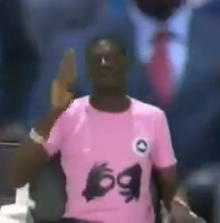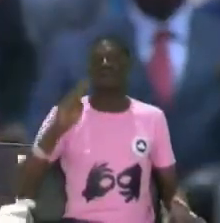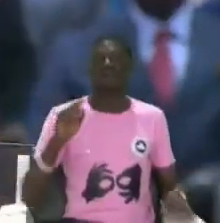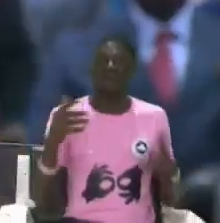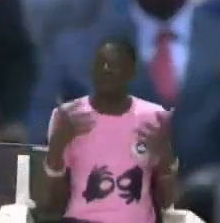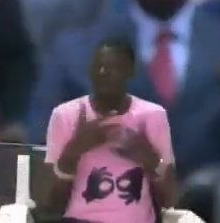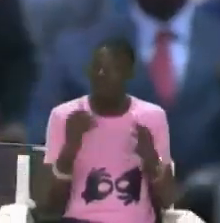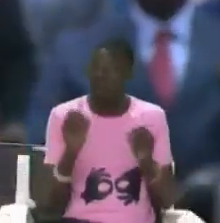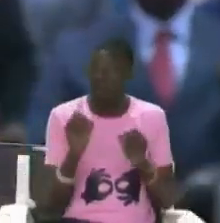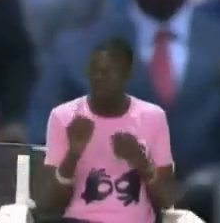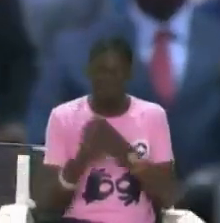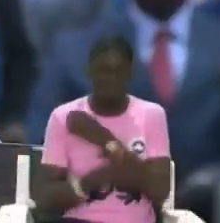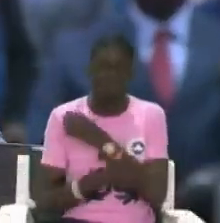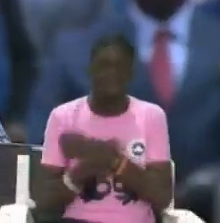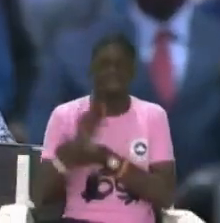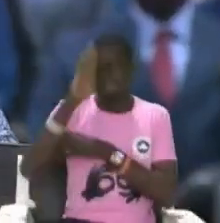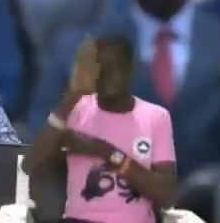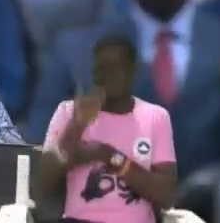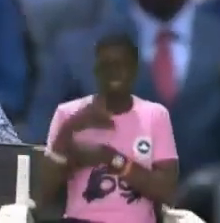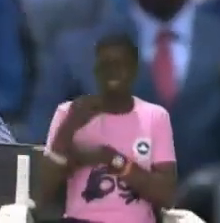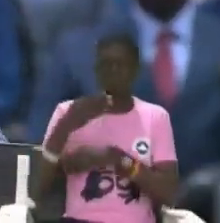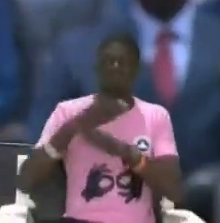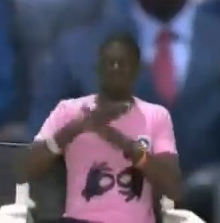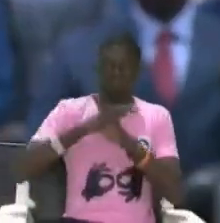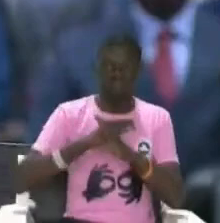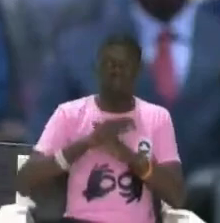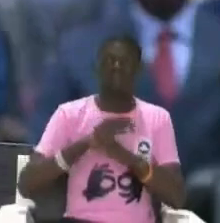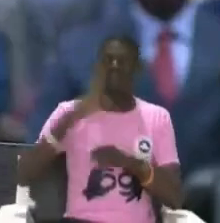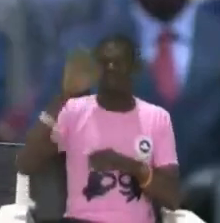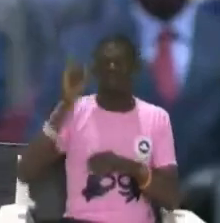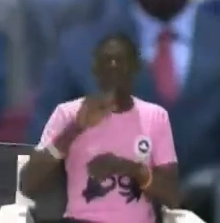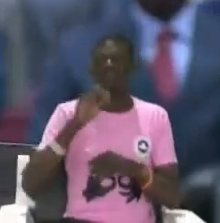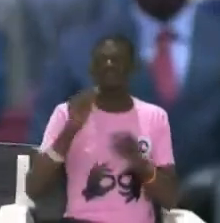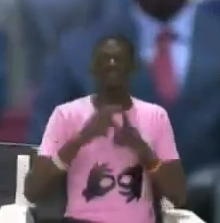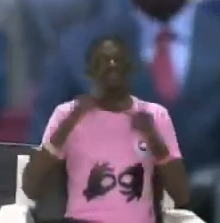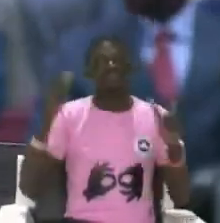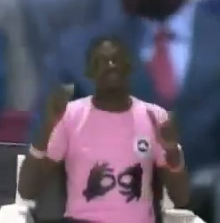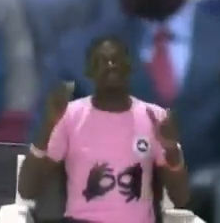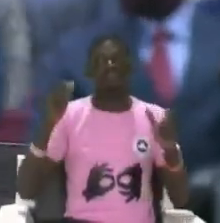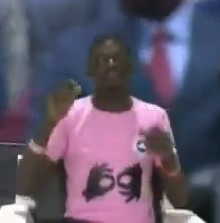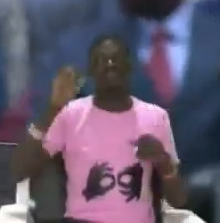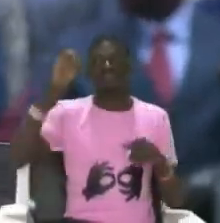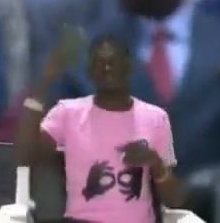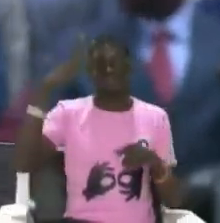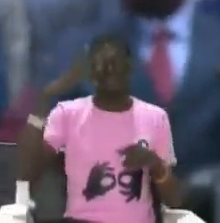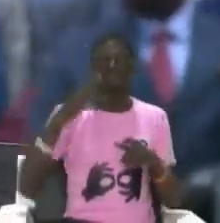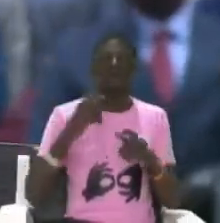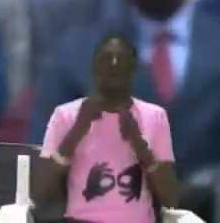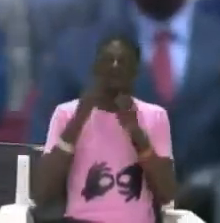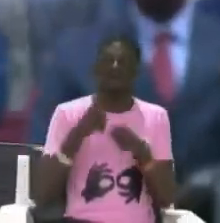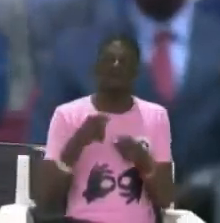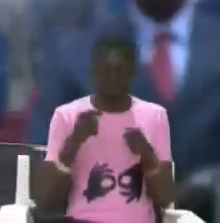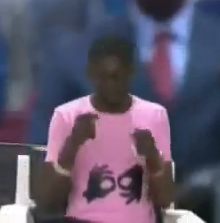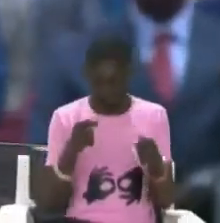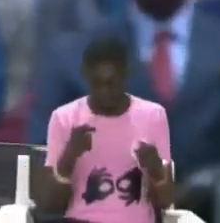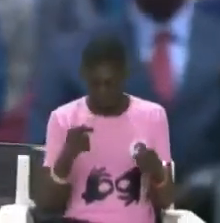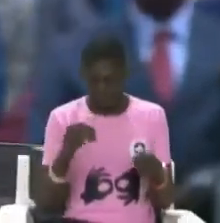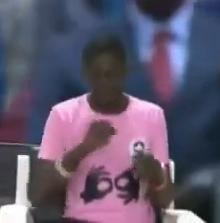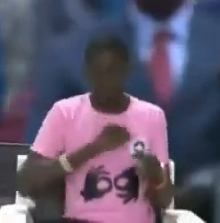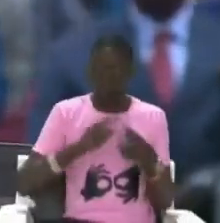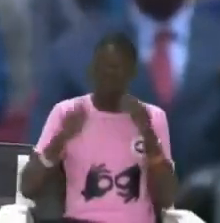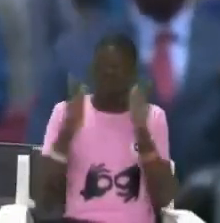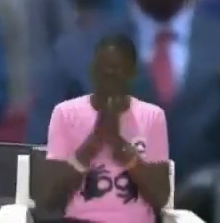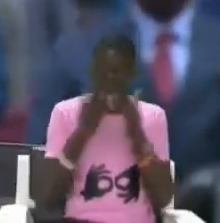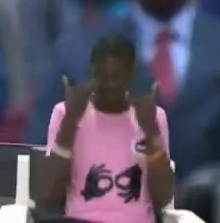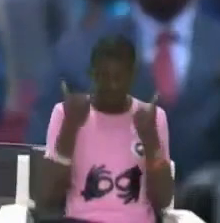Abraham, I'm thy shield and thy exceeding great reward." I want us to pray